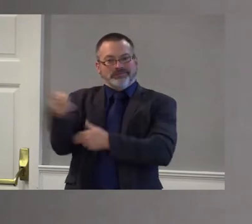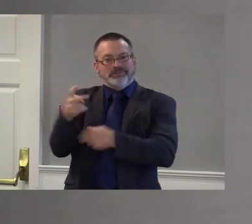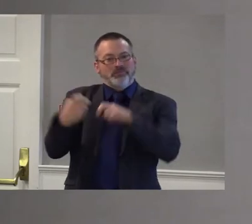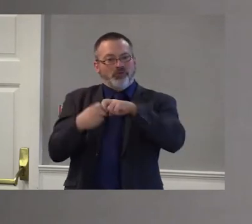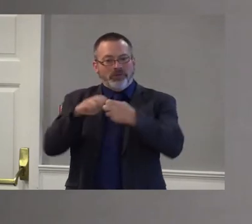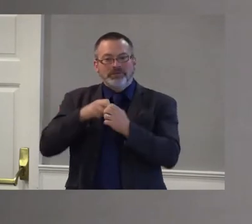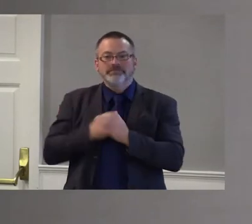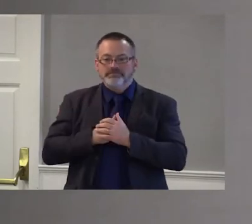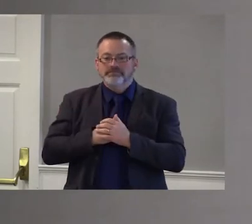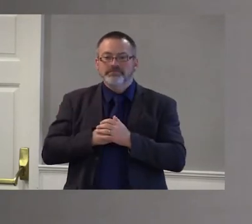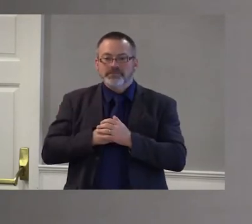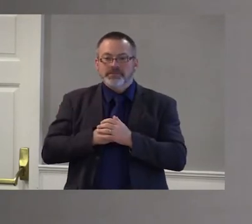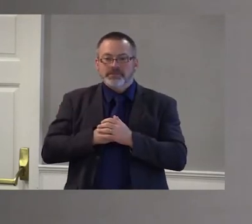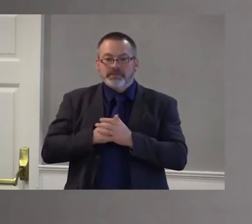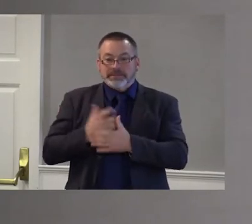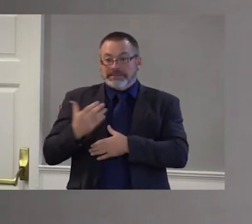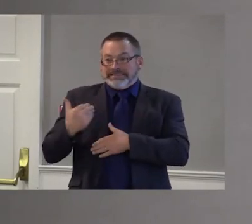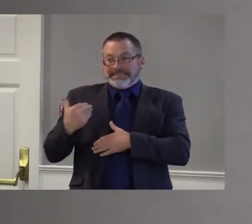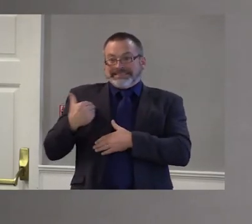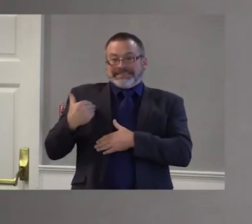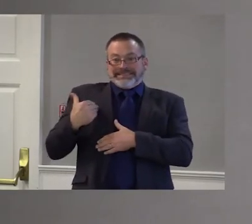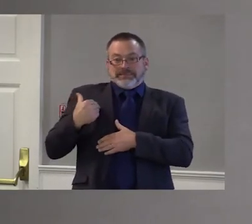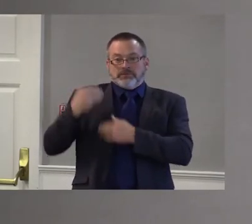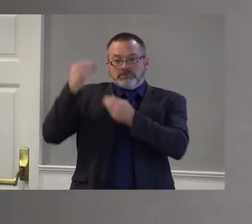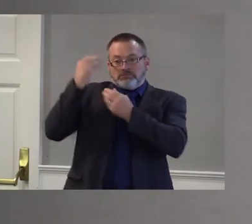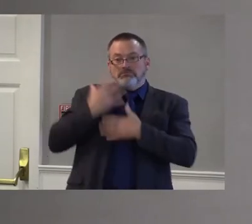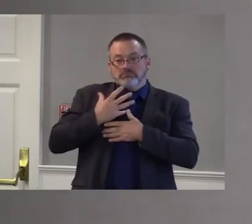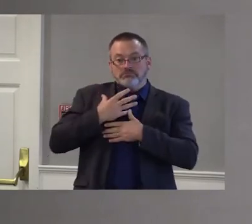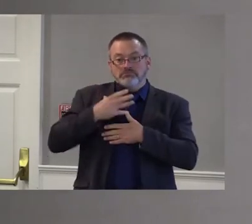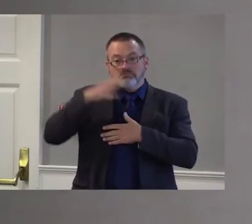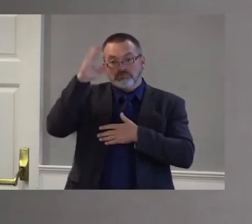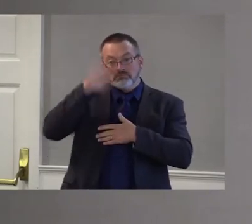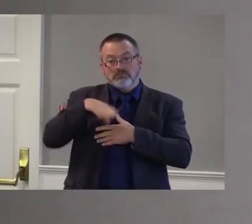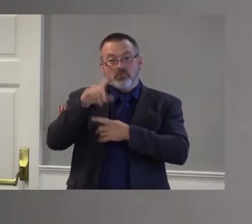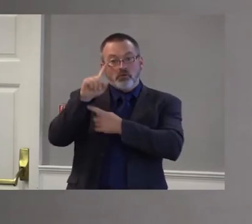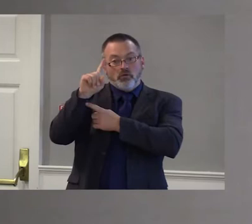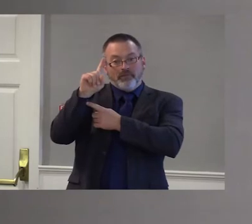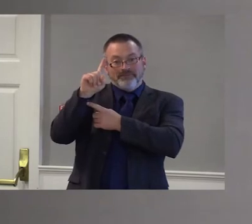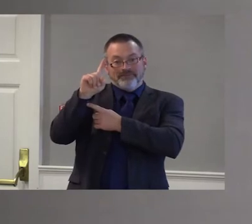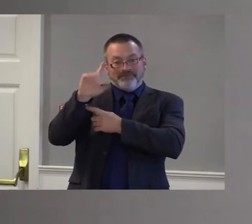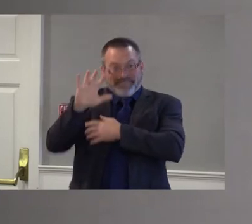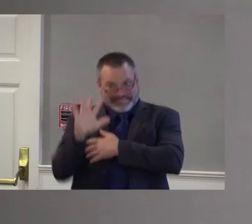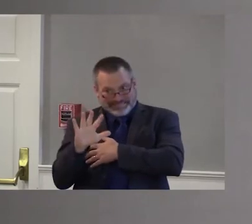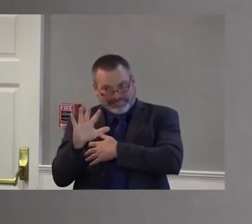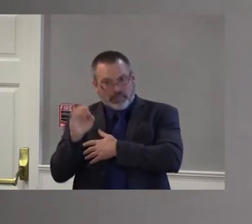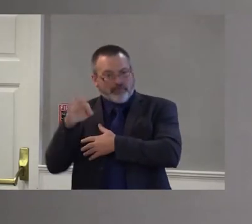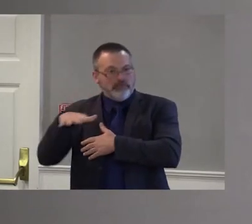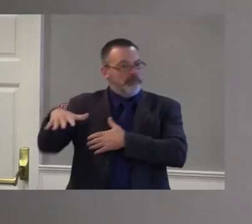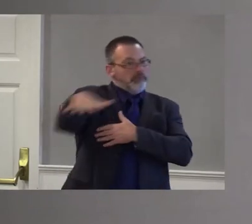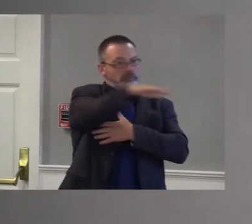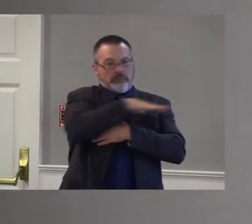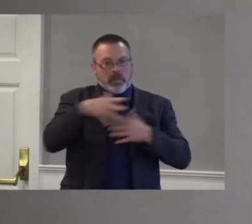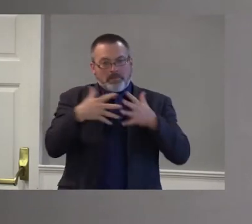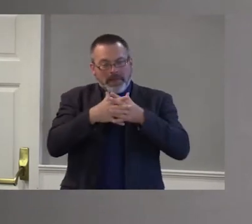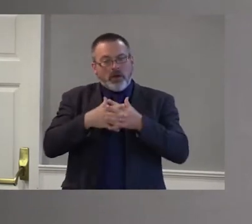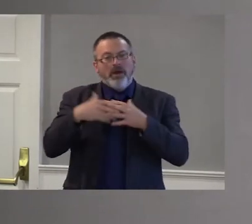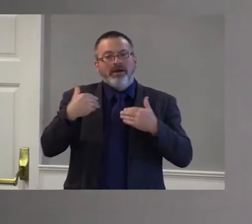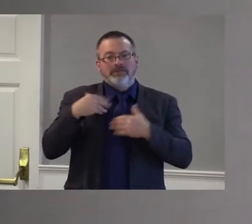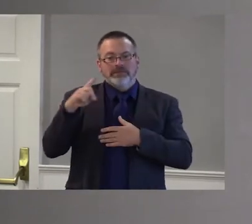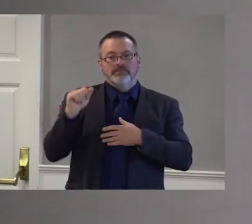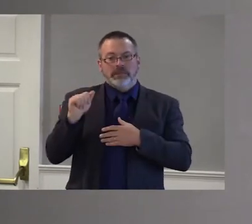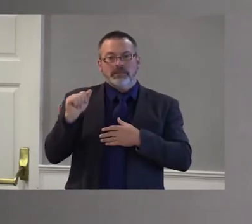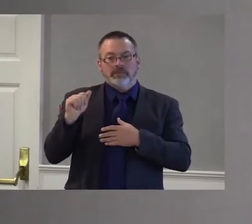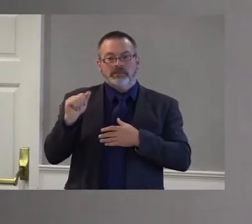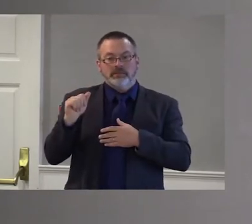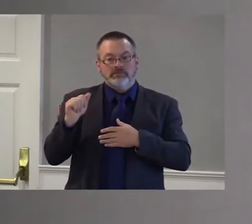data indicates that 1 in 5 Vermont adults have at least one disability. I am one of that 20%.